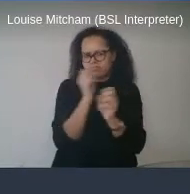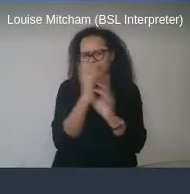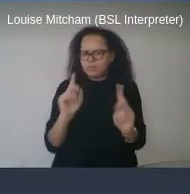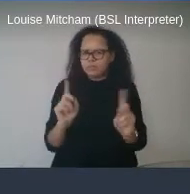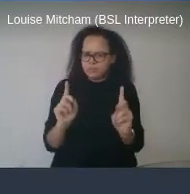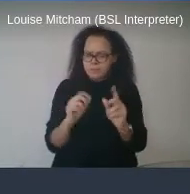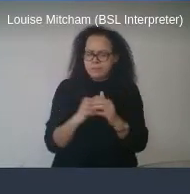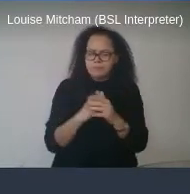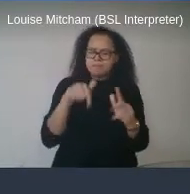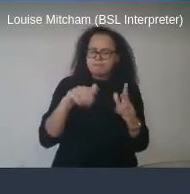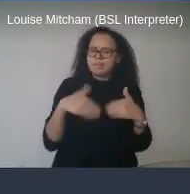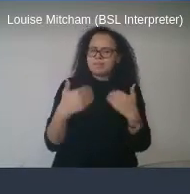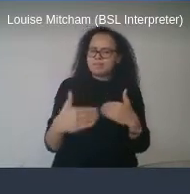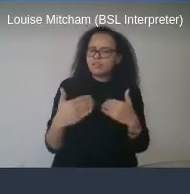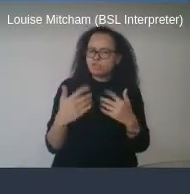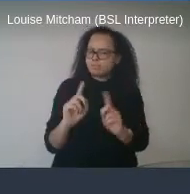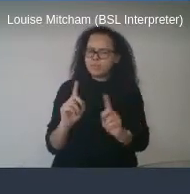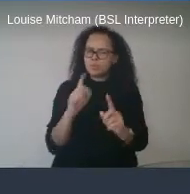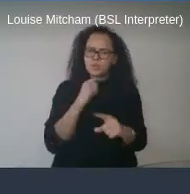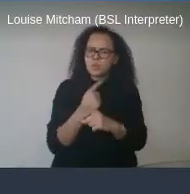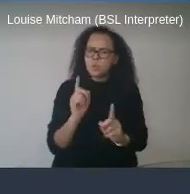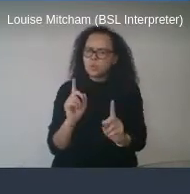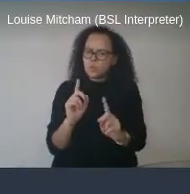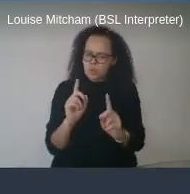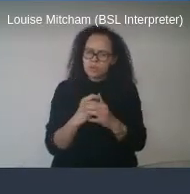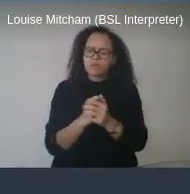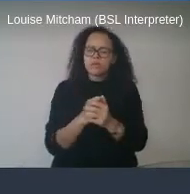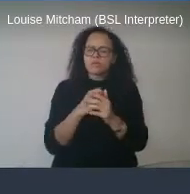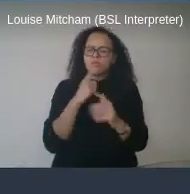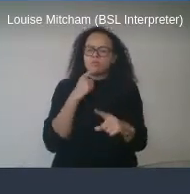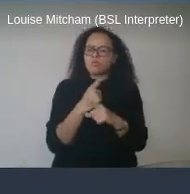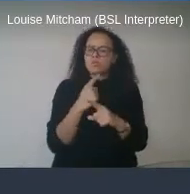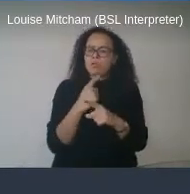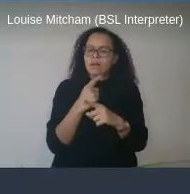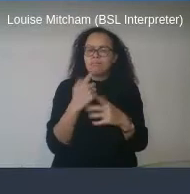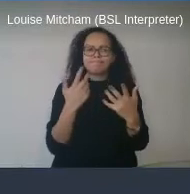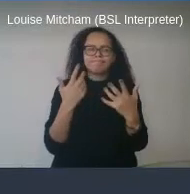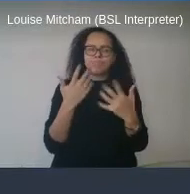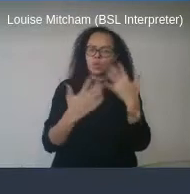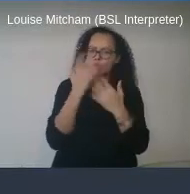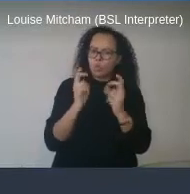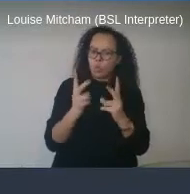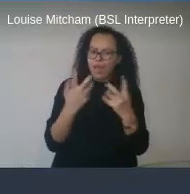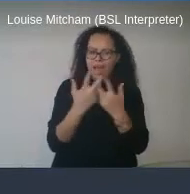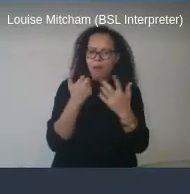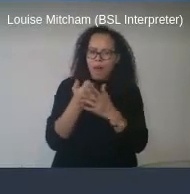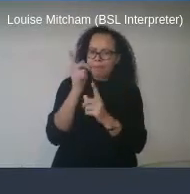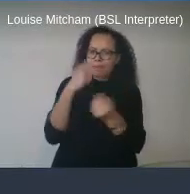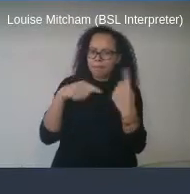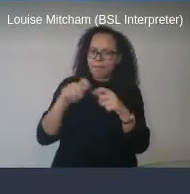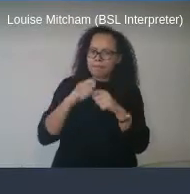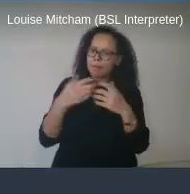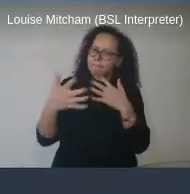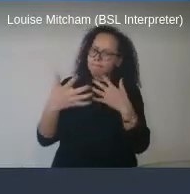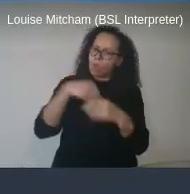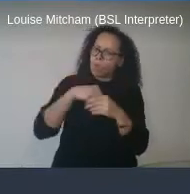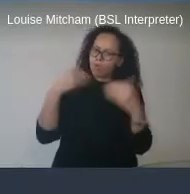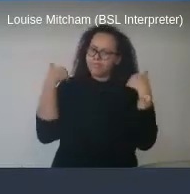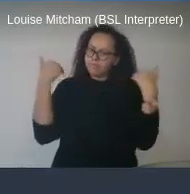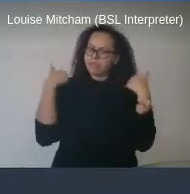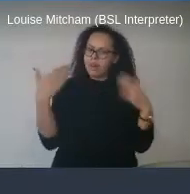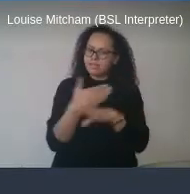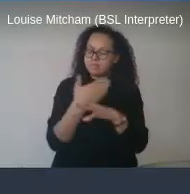around new ways of trying to help people get physically active and importantly address